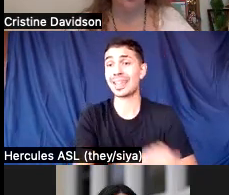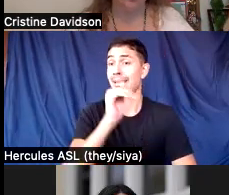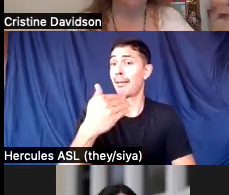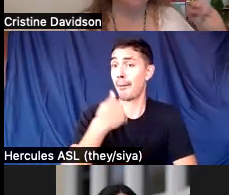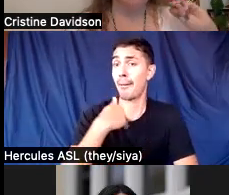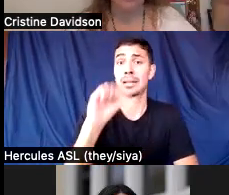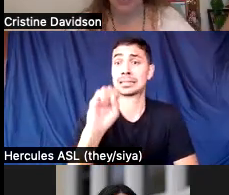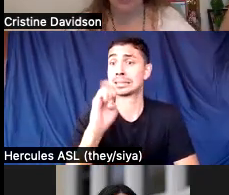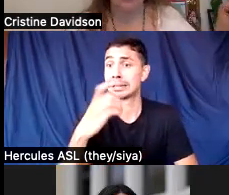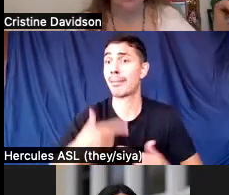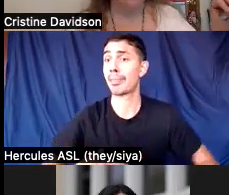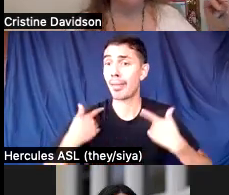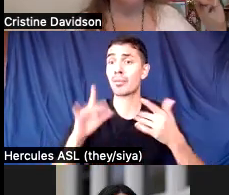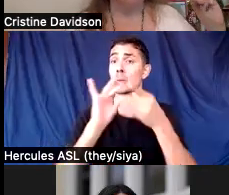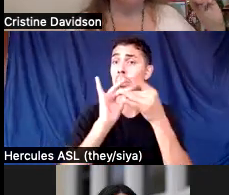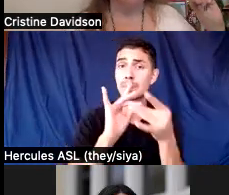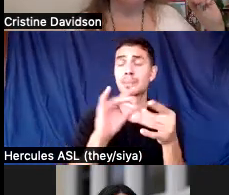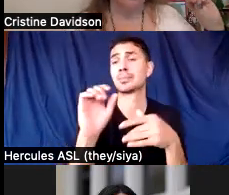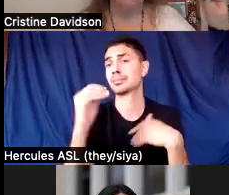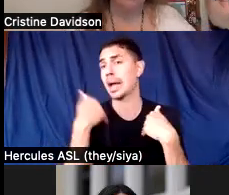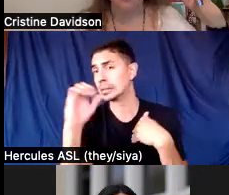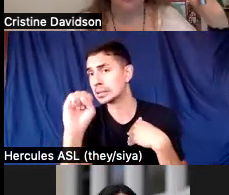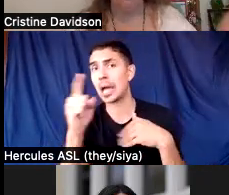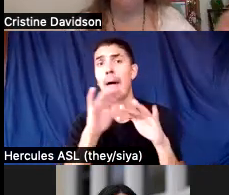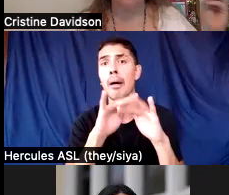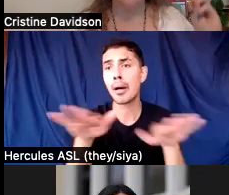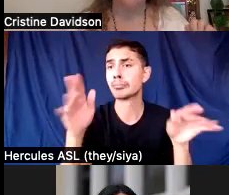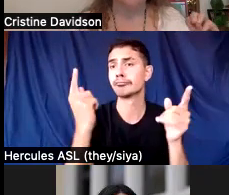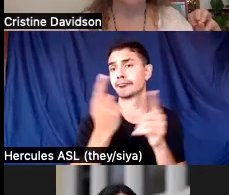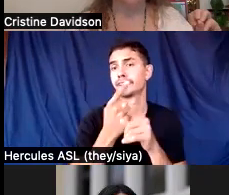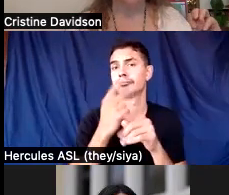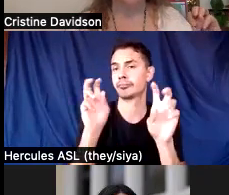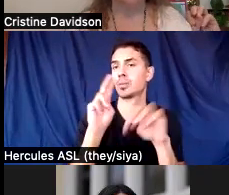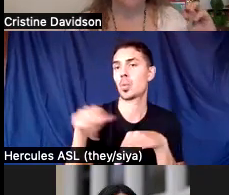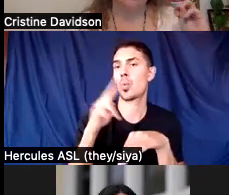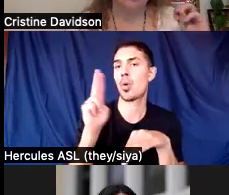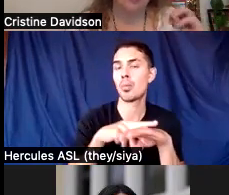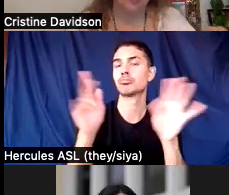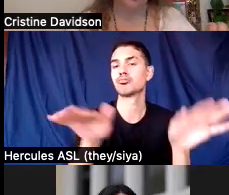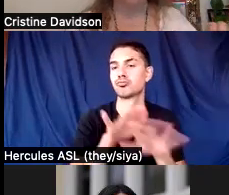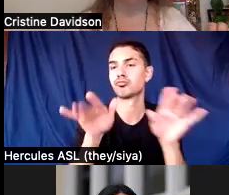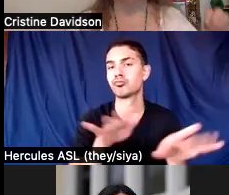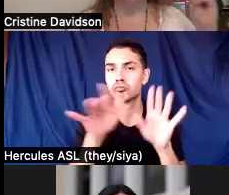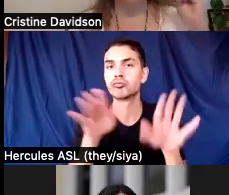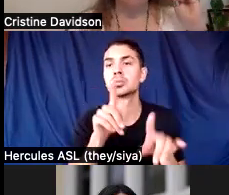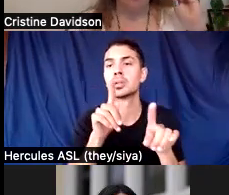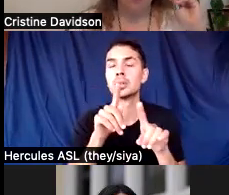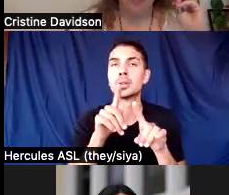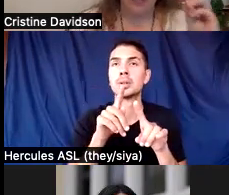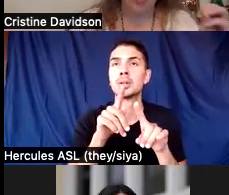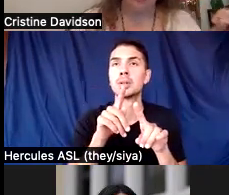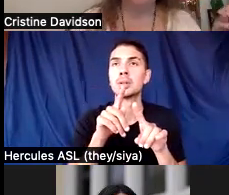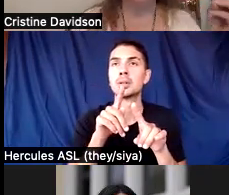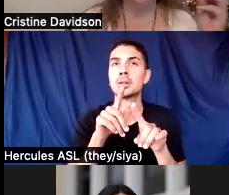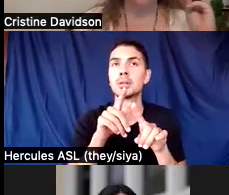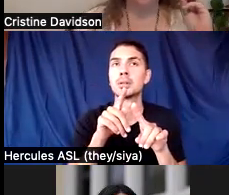in a relationship and having sex, active sex life, but there's still that distinction